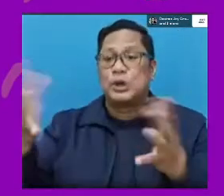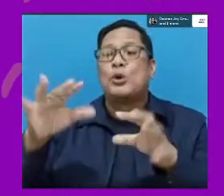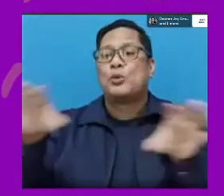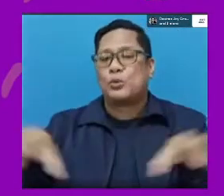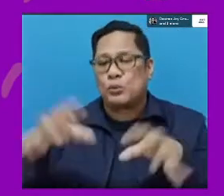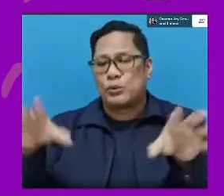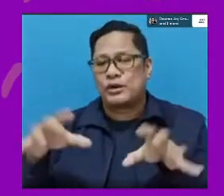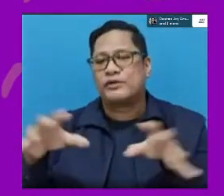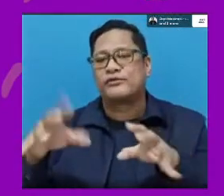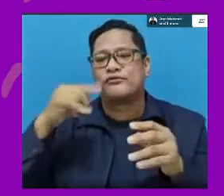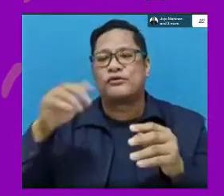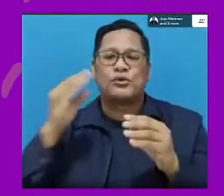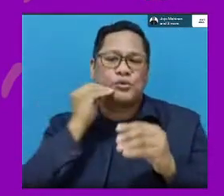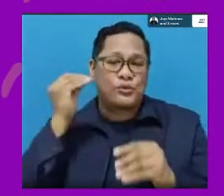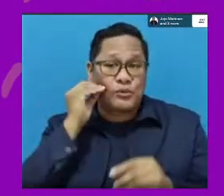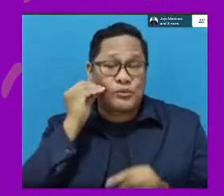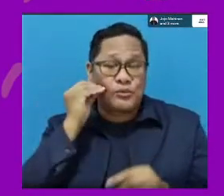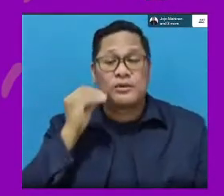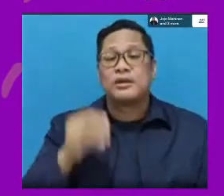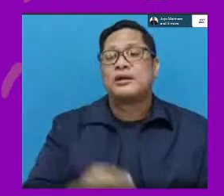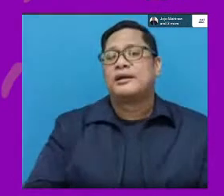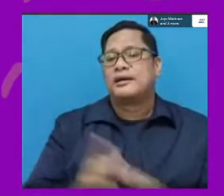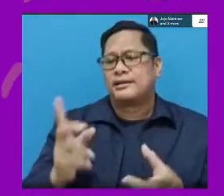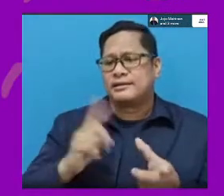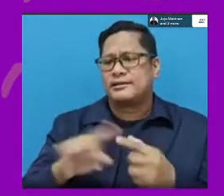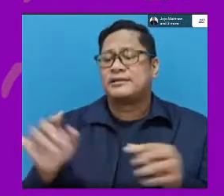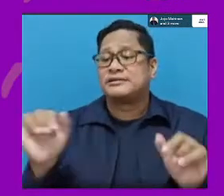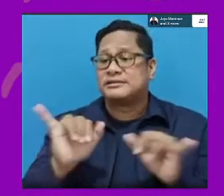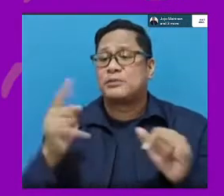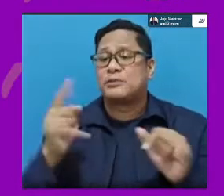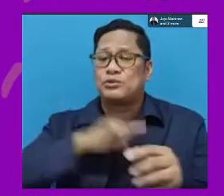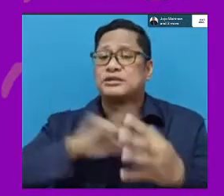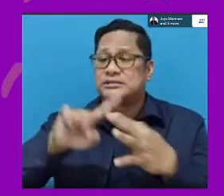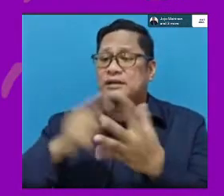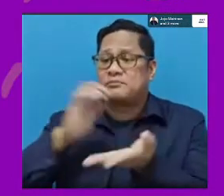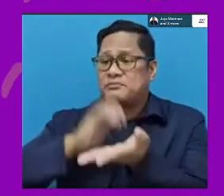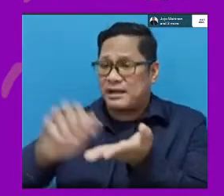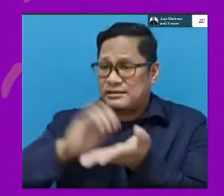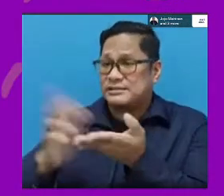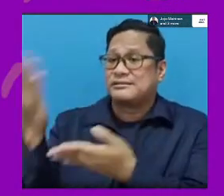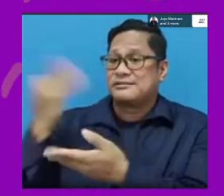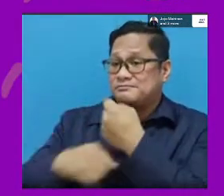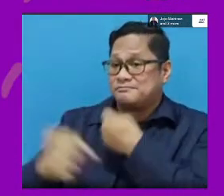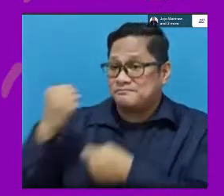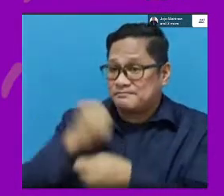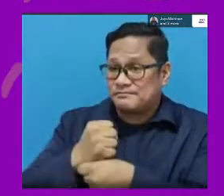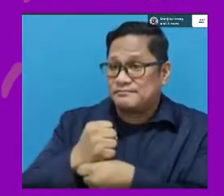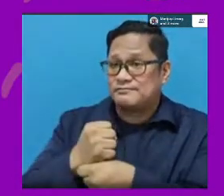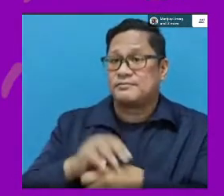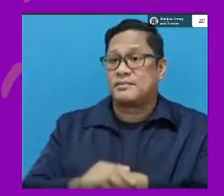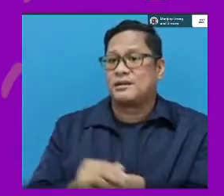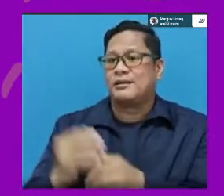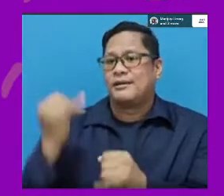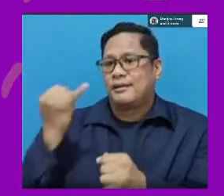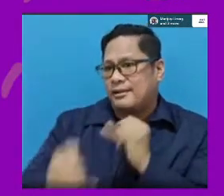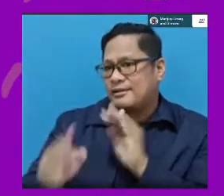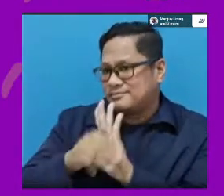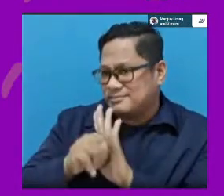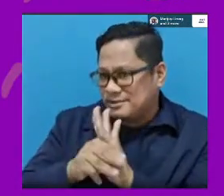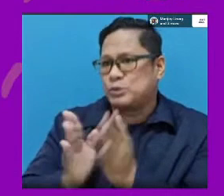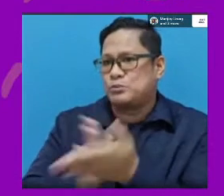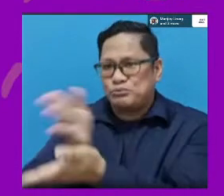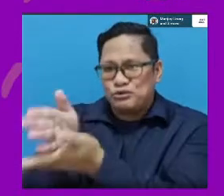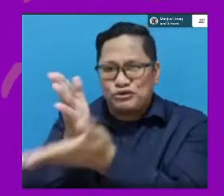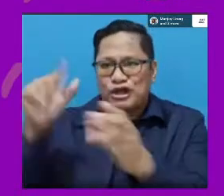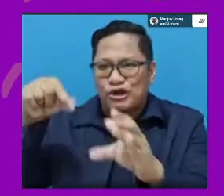and WFH, an acronym we all started to practice last year. Last minute runs to the grocery store,